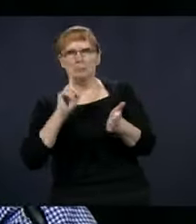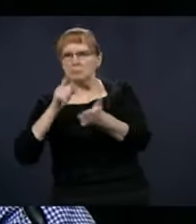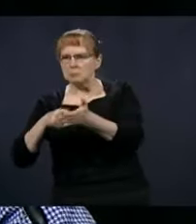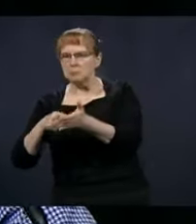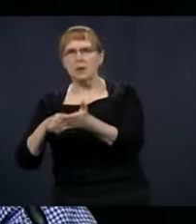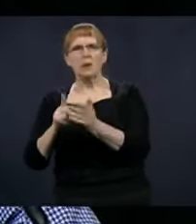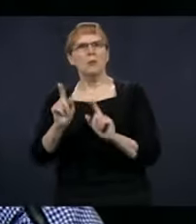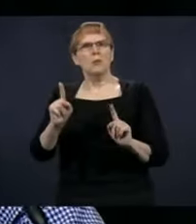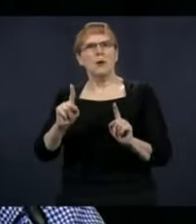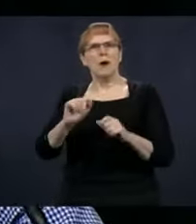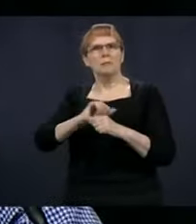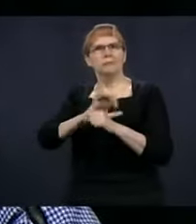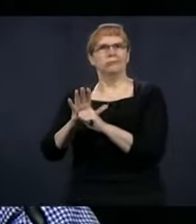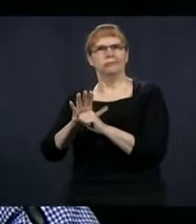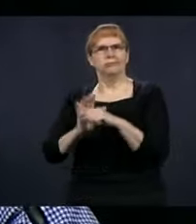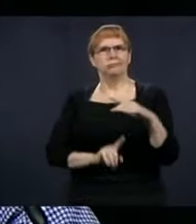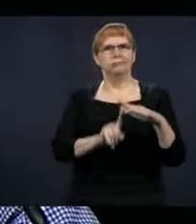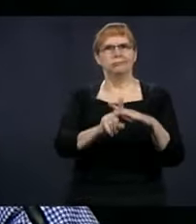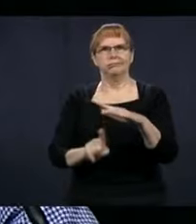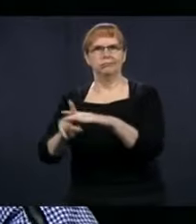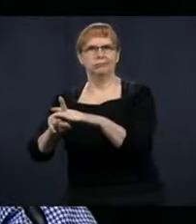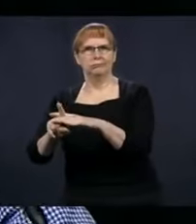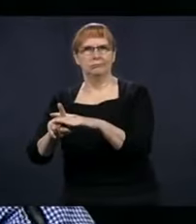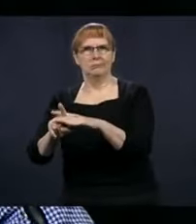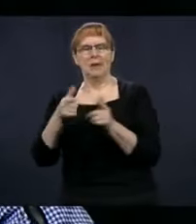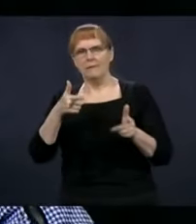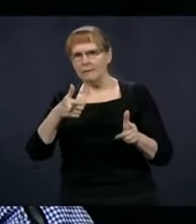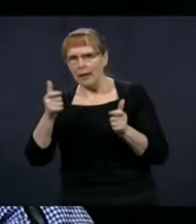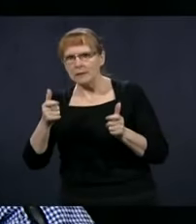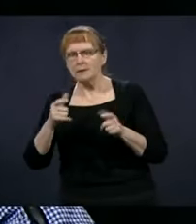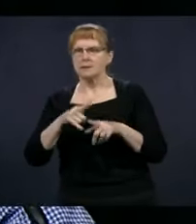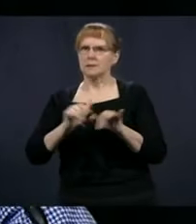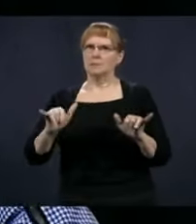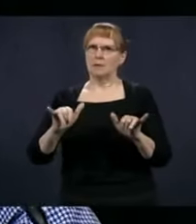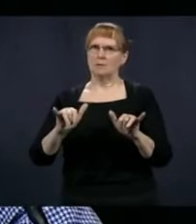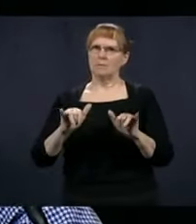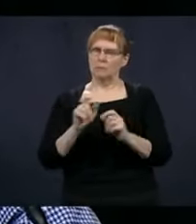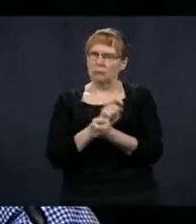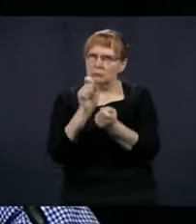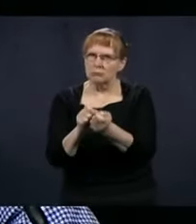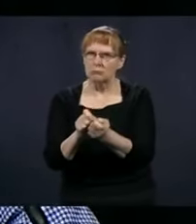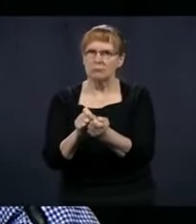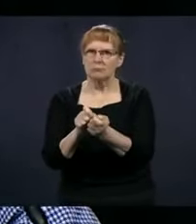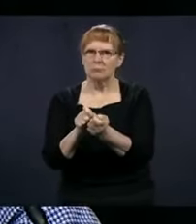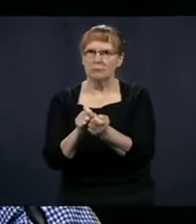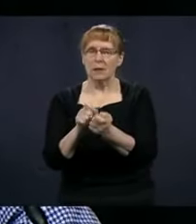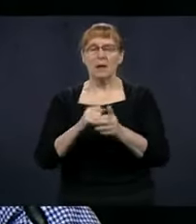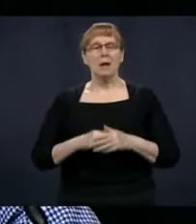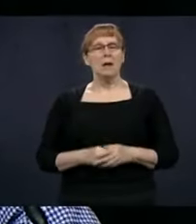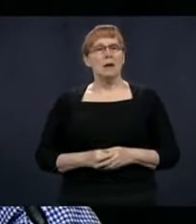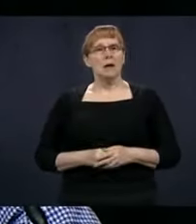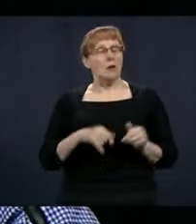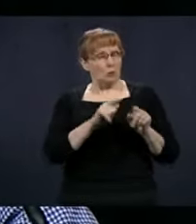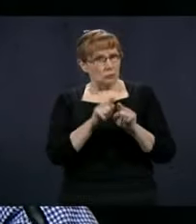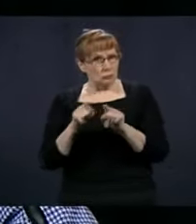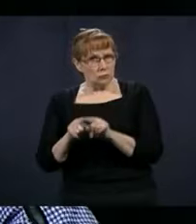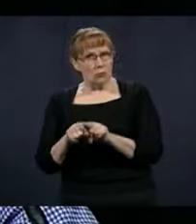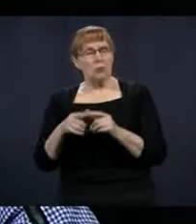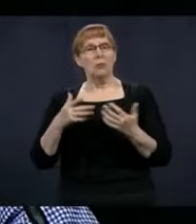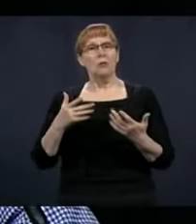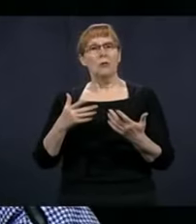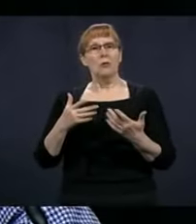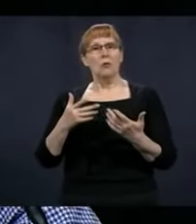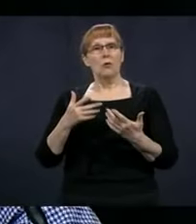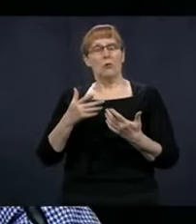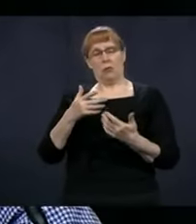but properly, and also make recommendations to improve in the best delays